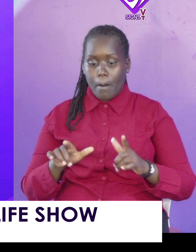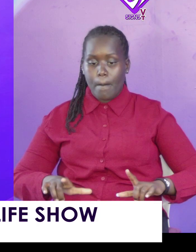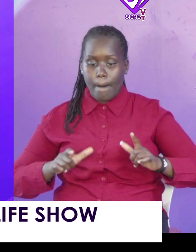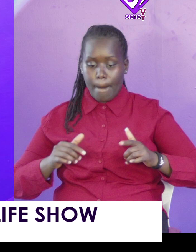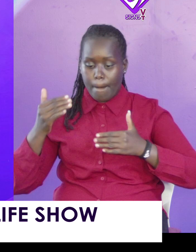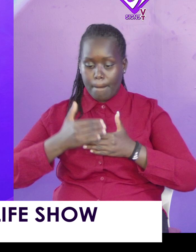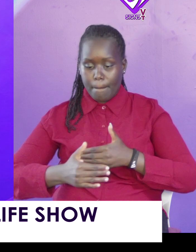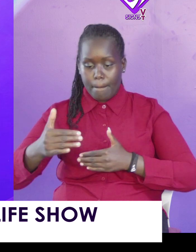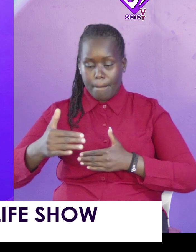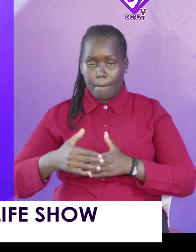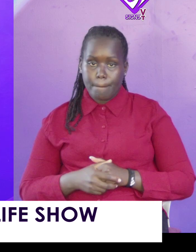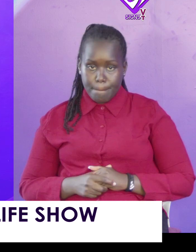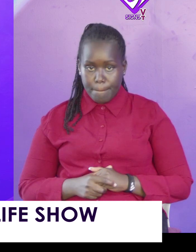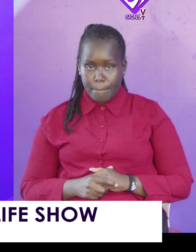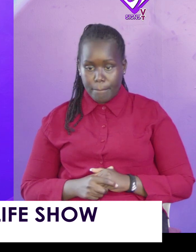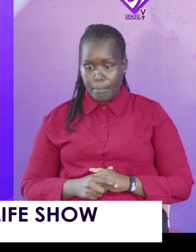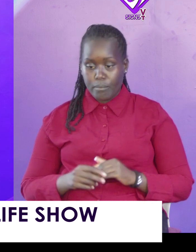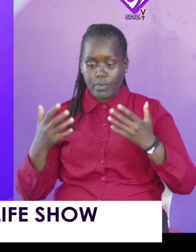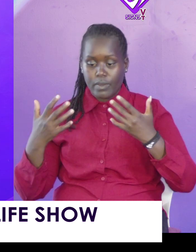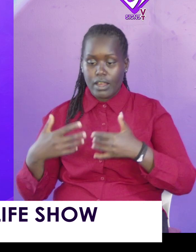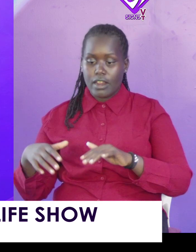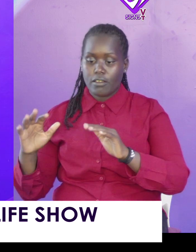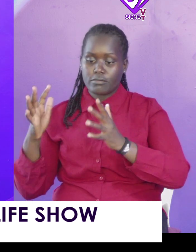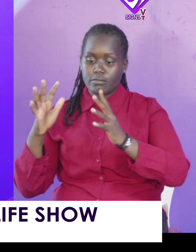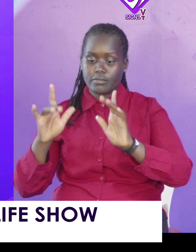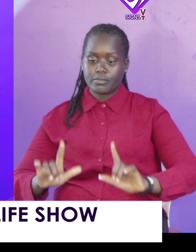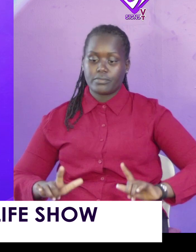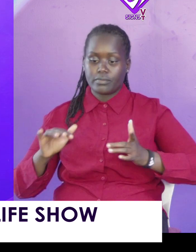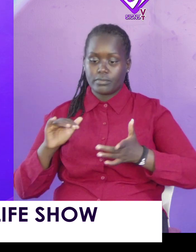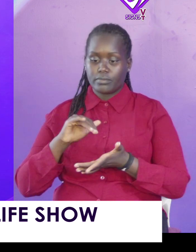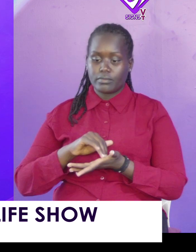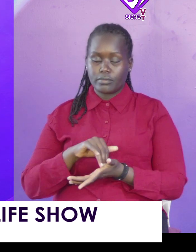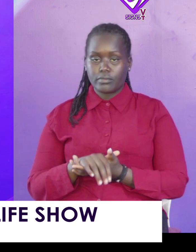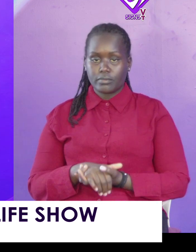you. Unwind. Celebrate life again.